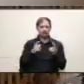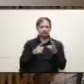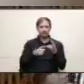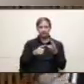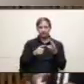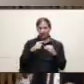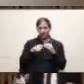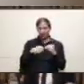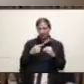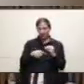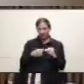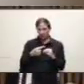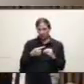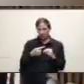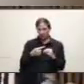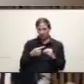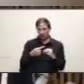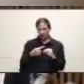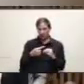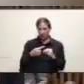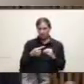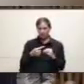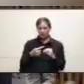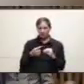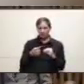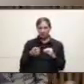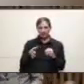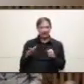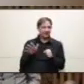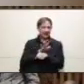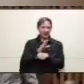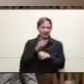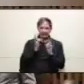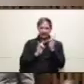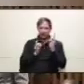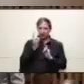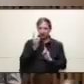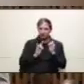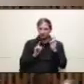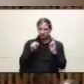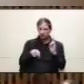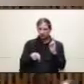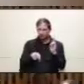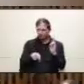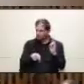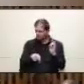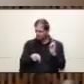of the entire town, Member.